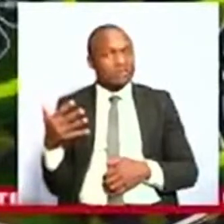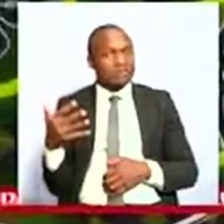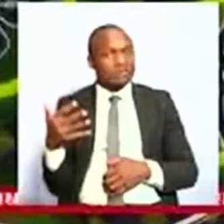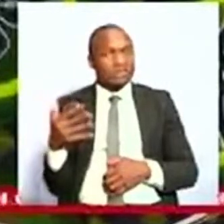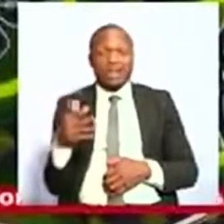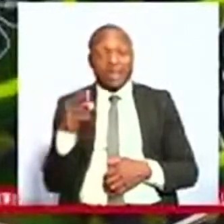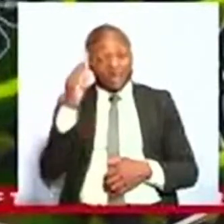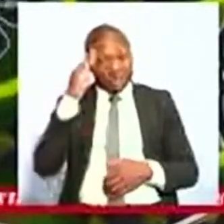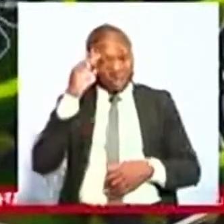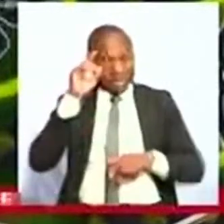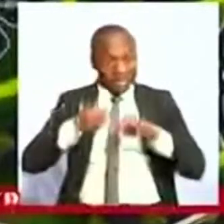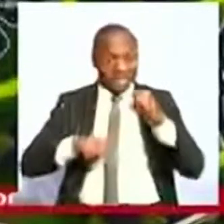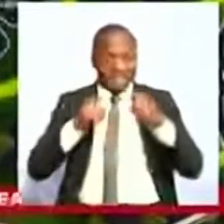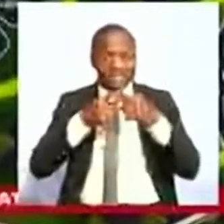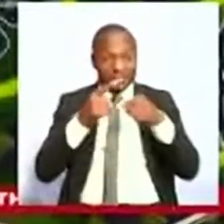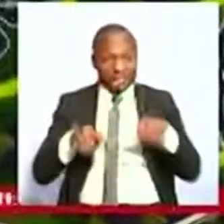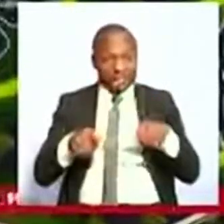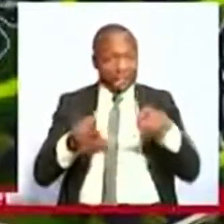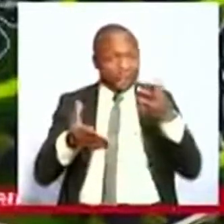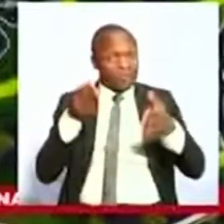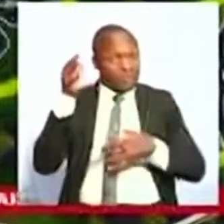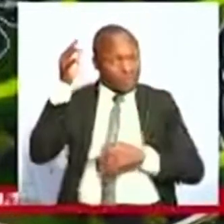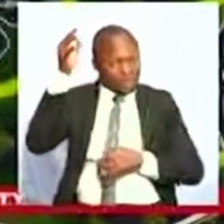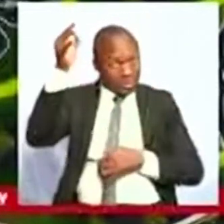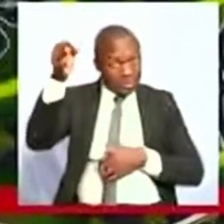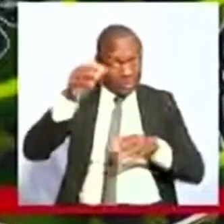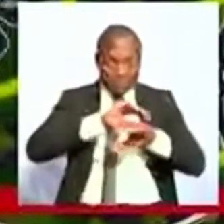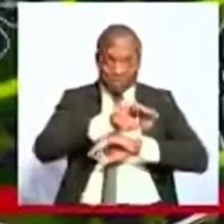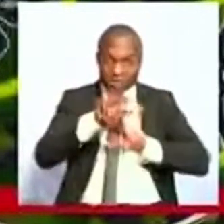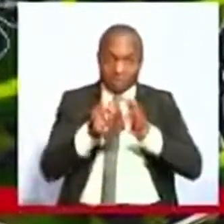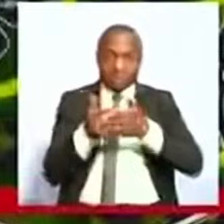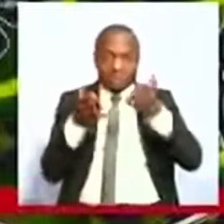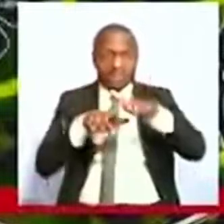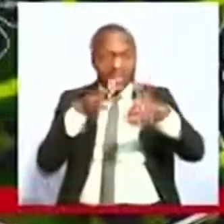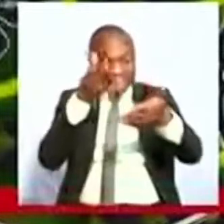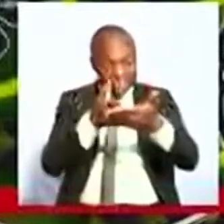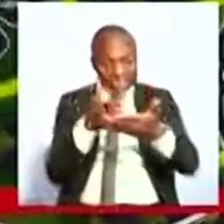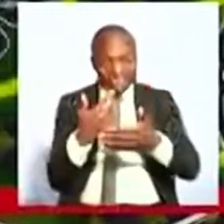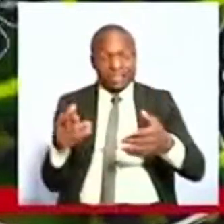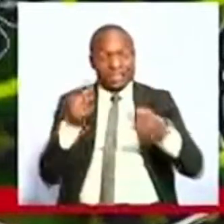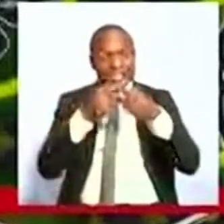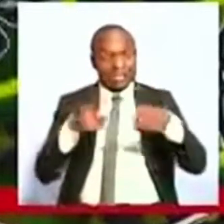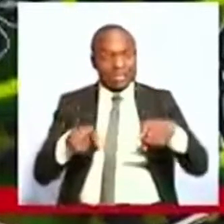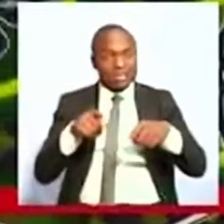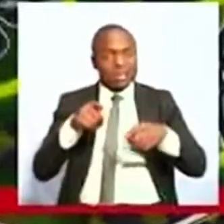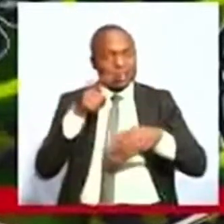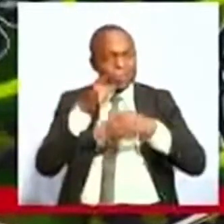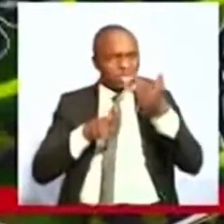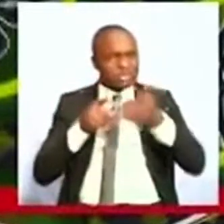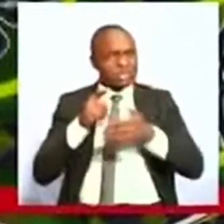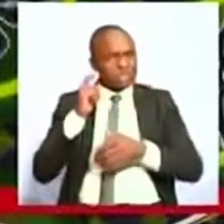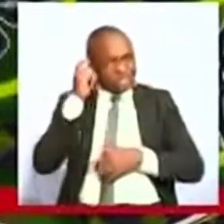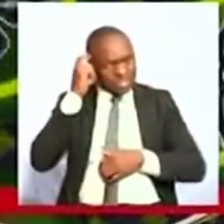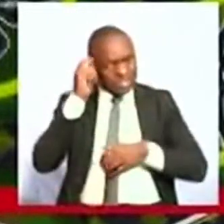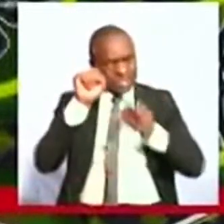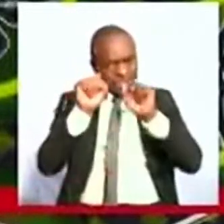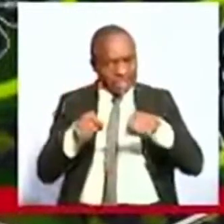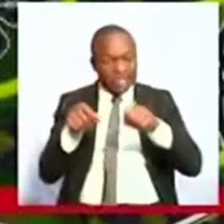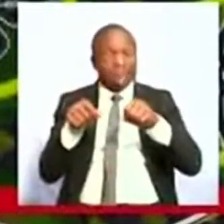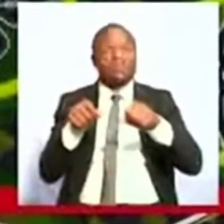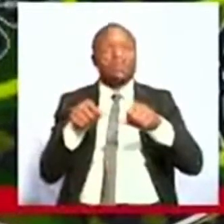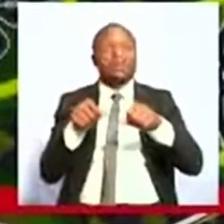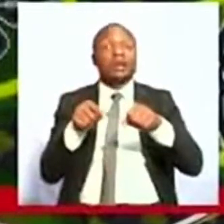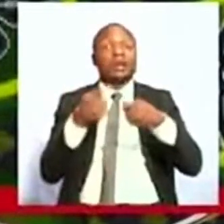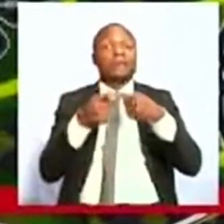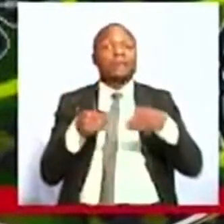know it cannot happen. Maybe in the future when we are all dead, such a thing happens. What do you think should be done?